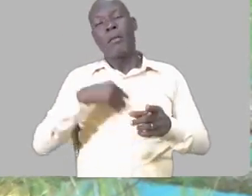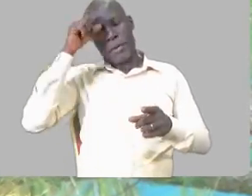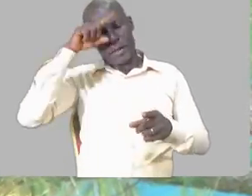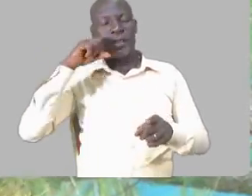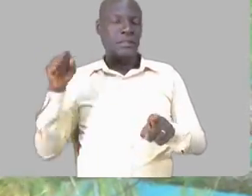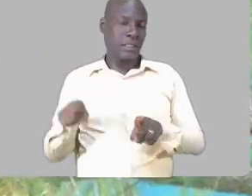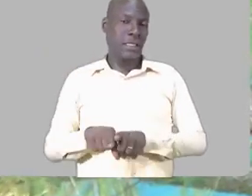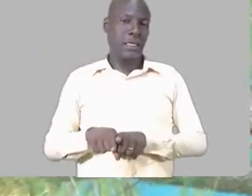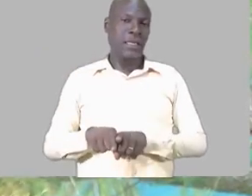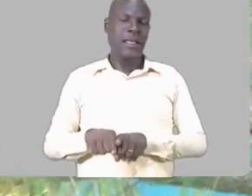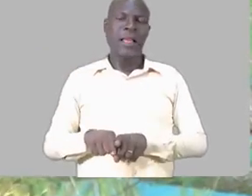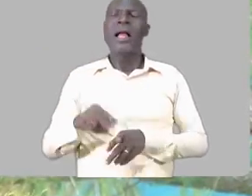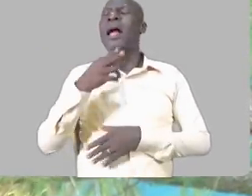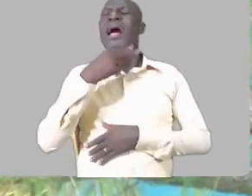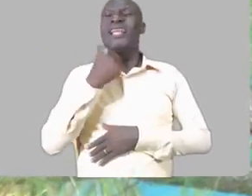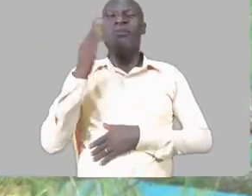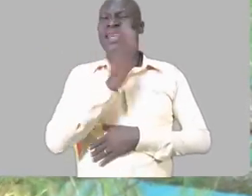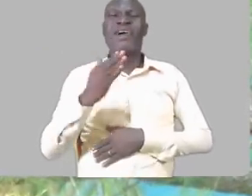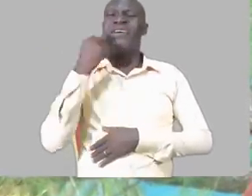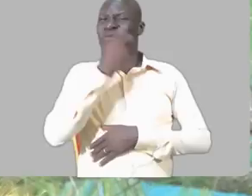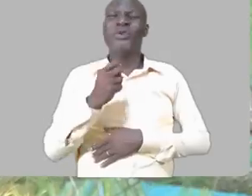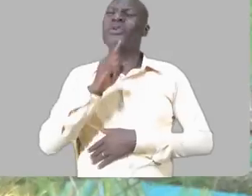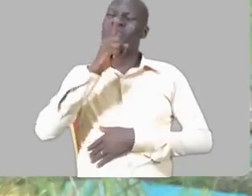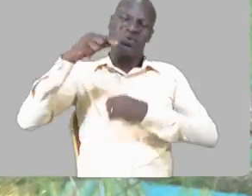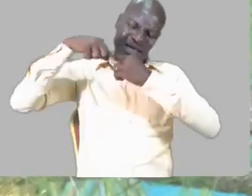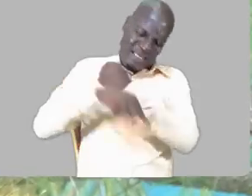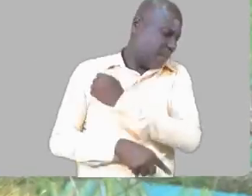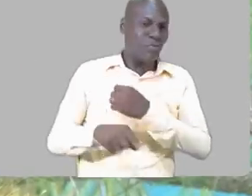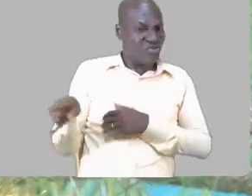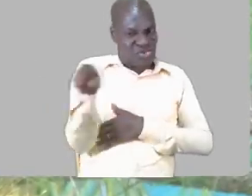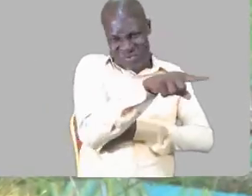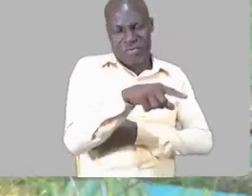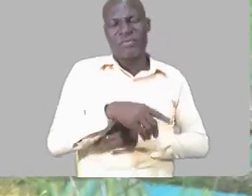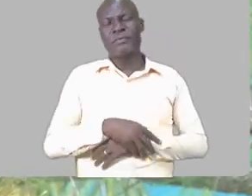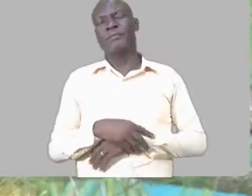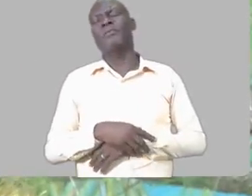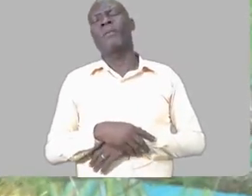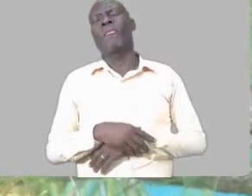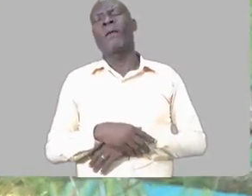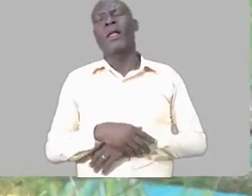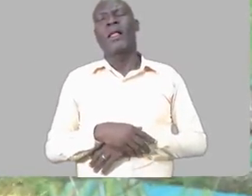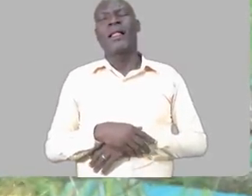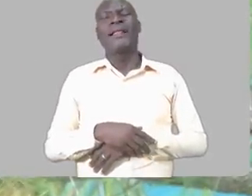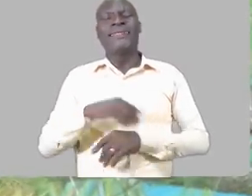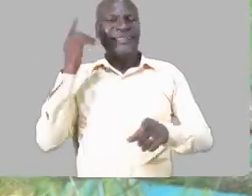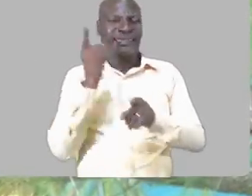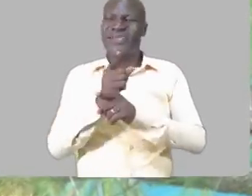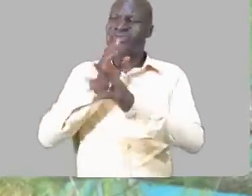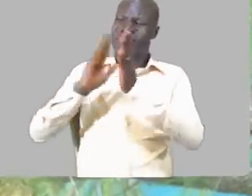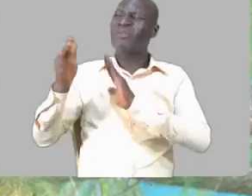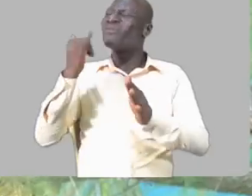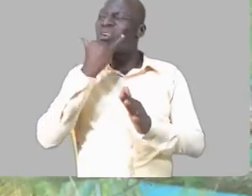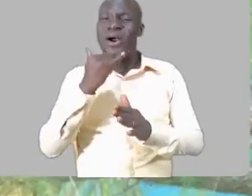you mean? Enti asofo no enka ensemu a ye deep say no emfa nkyere yen so mame ana so papa ewu